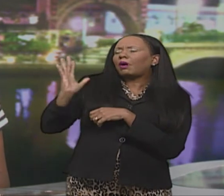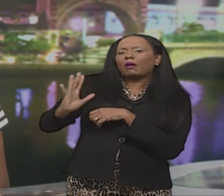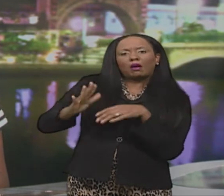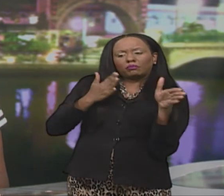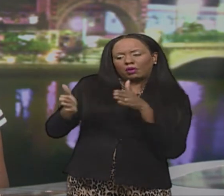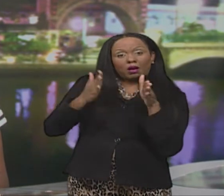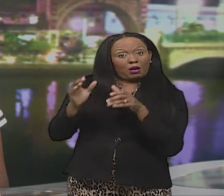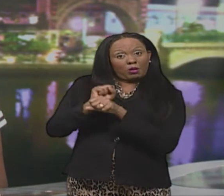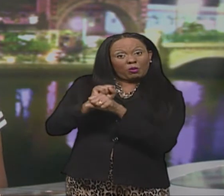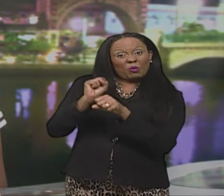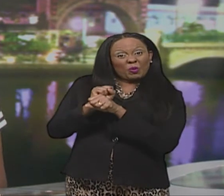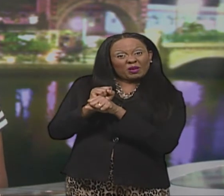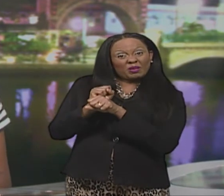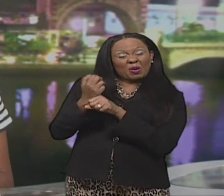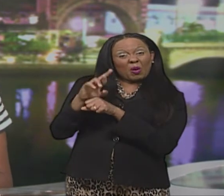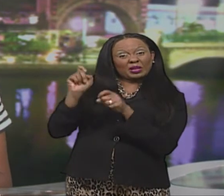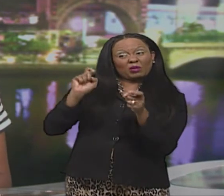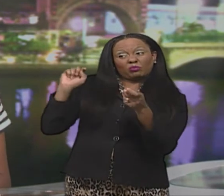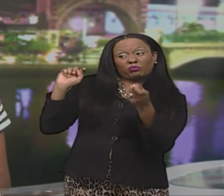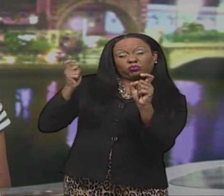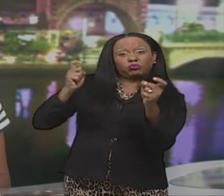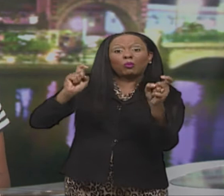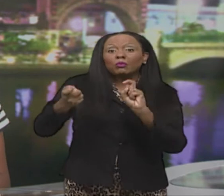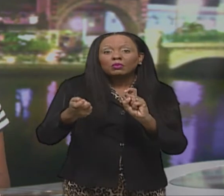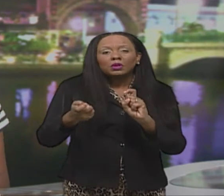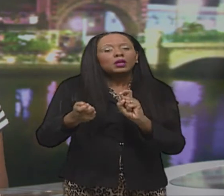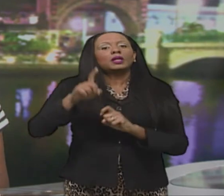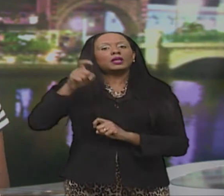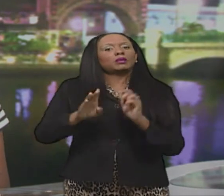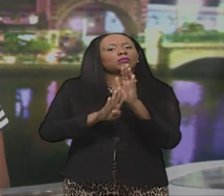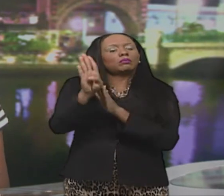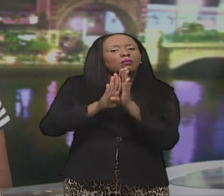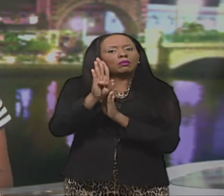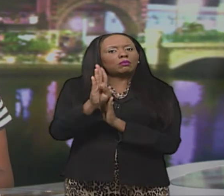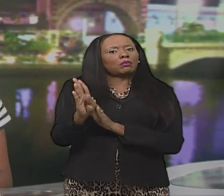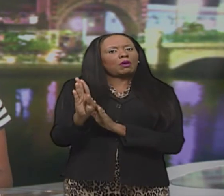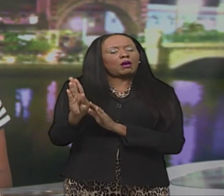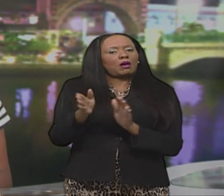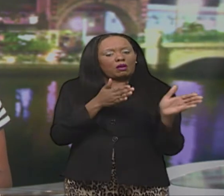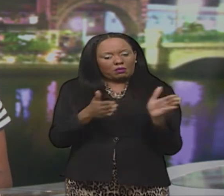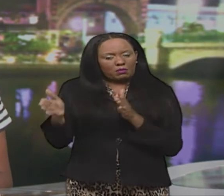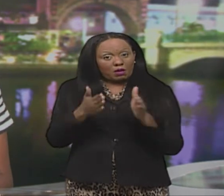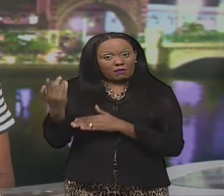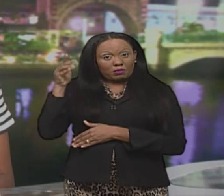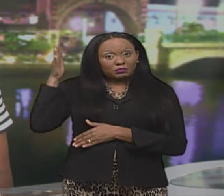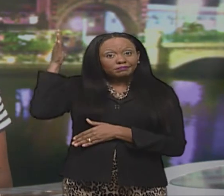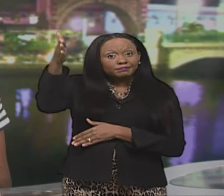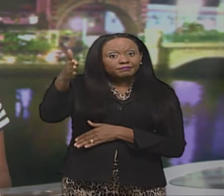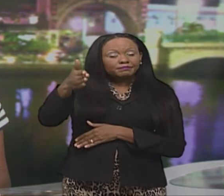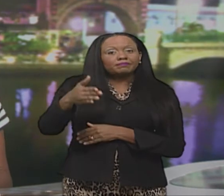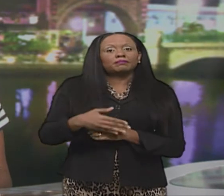encourage cooperation among member countries, as well as to develop a plan of action going forward. Head of the EU delegation